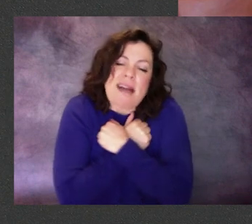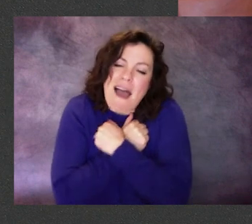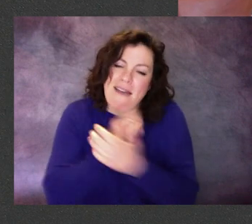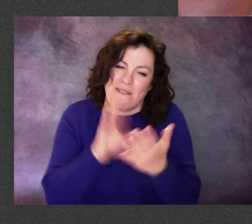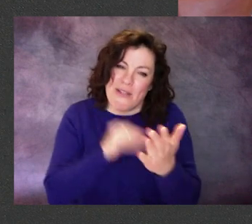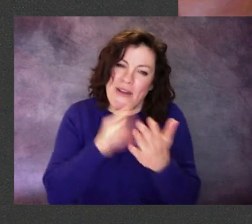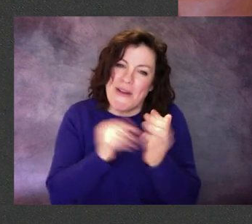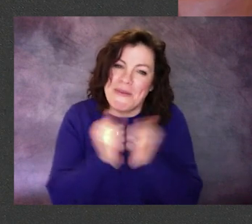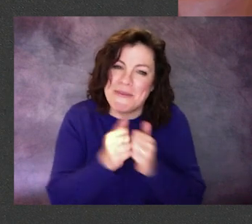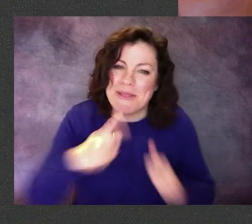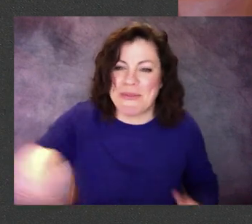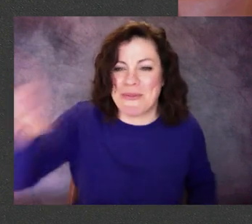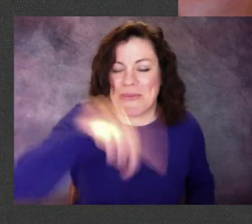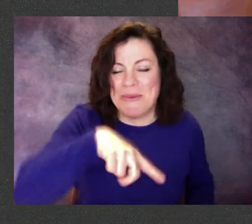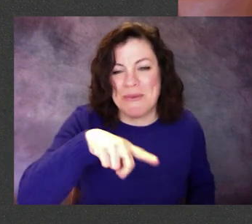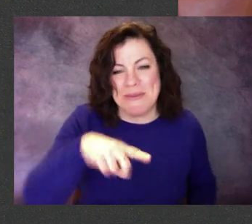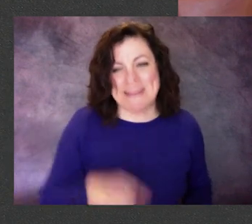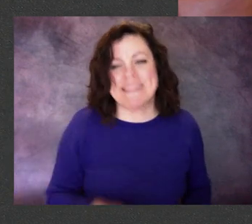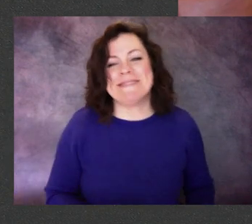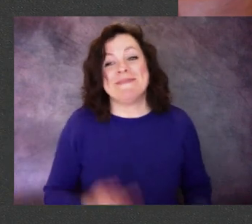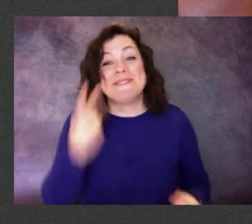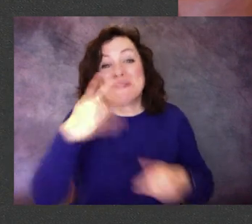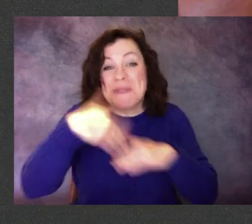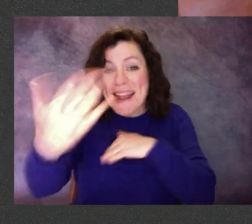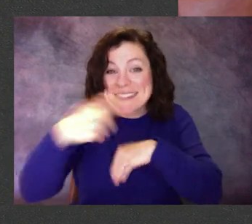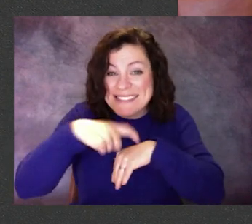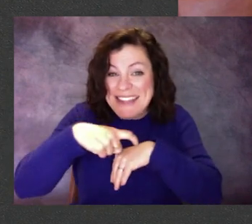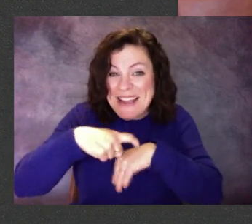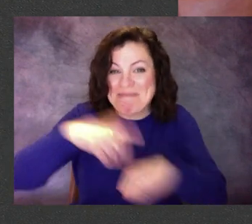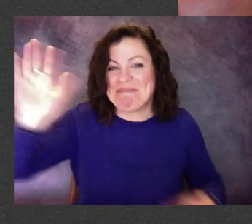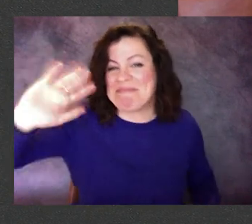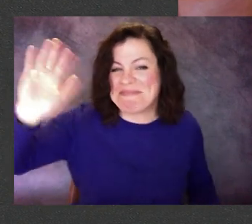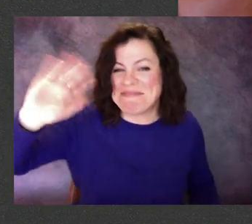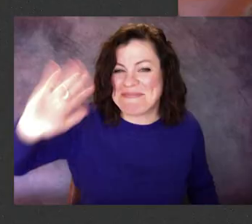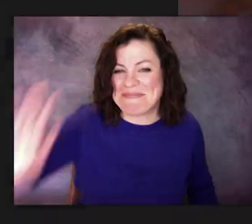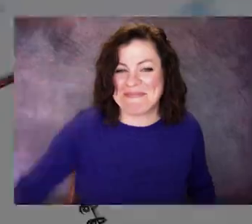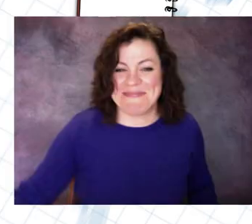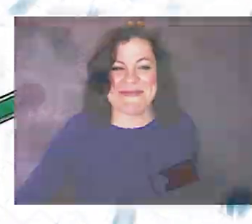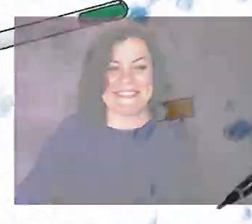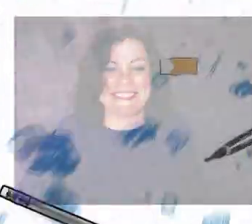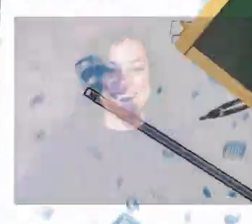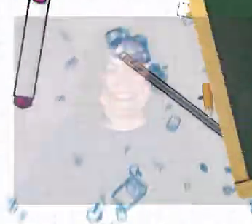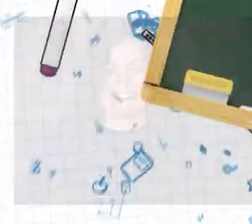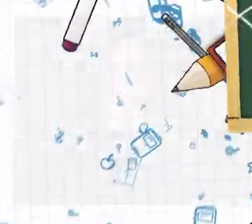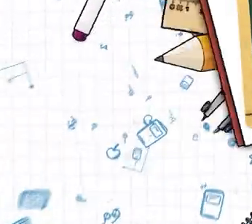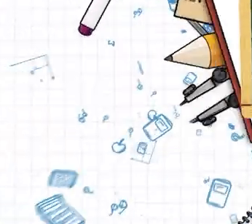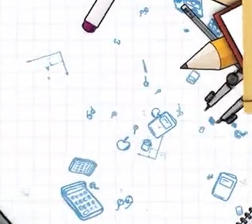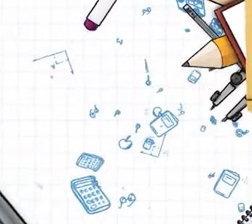than learning with you at home. I'll see you next time.